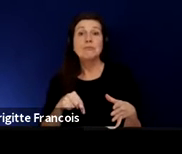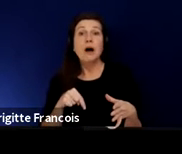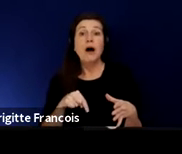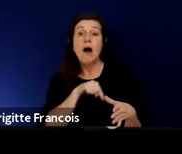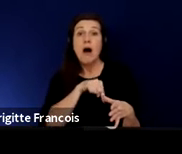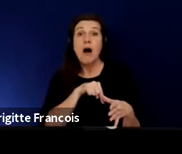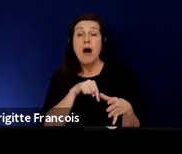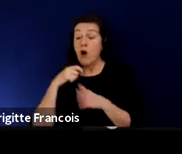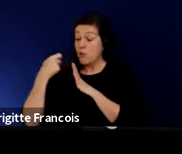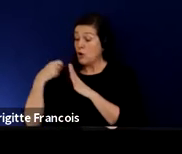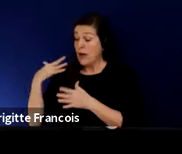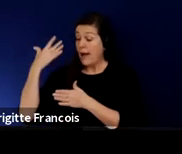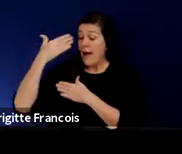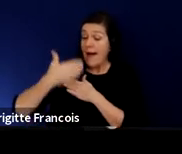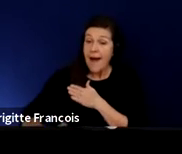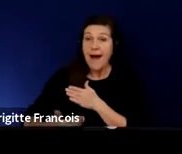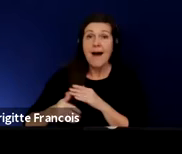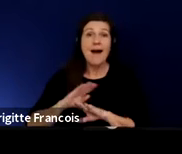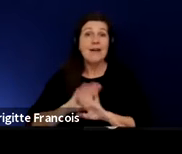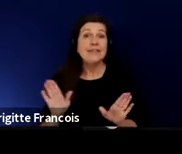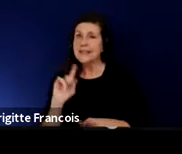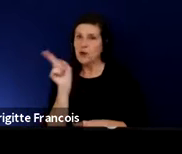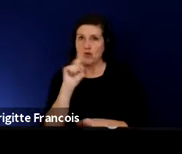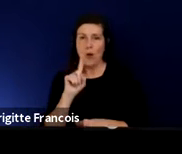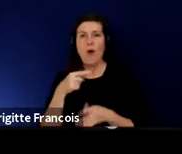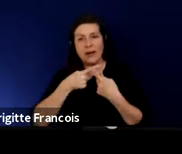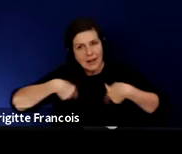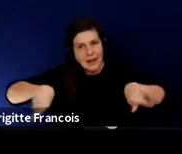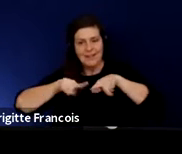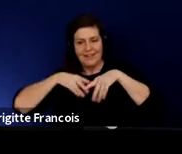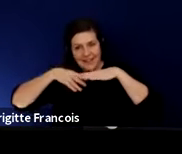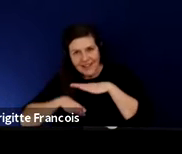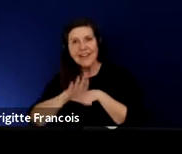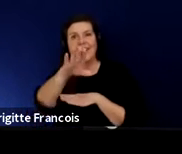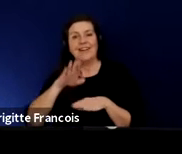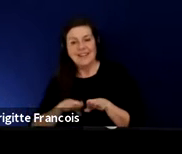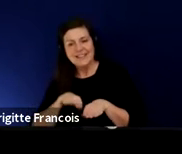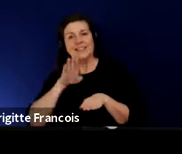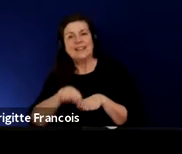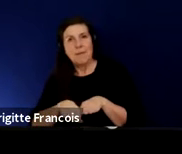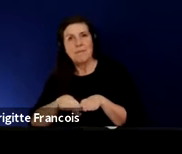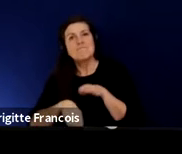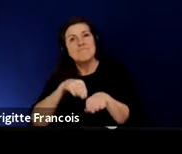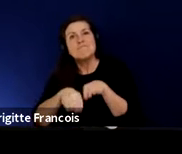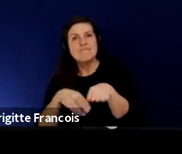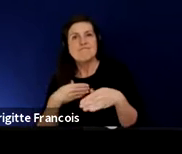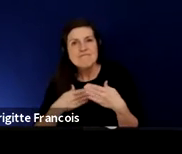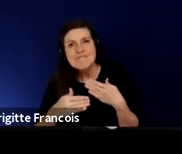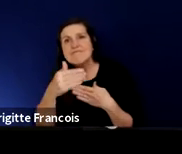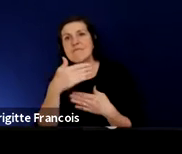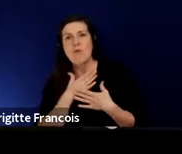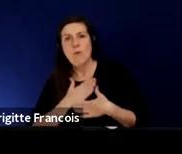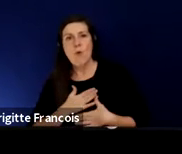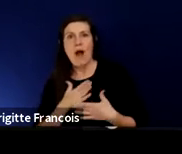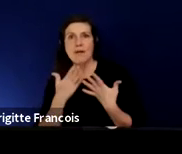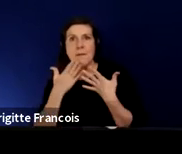but also the first step of something that we could do together, or at least with some of you, to really make something better happen. We would